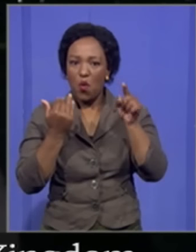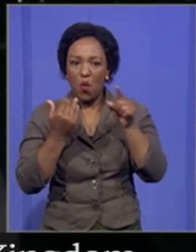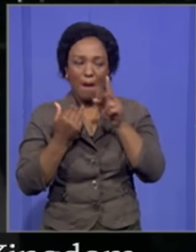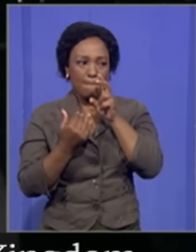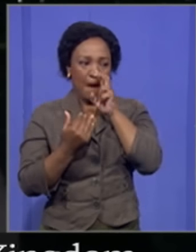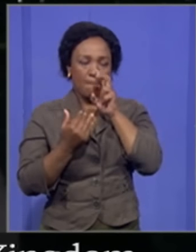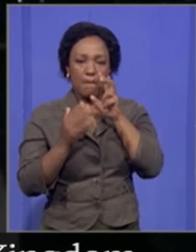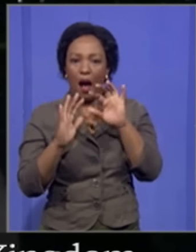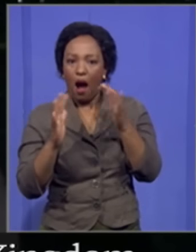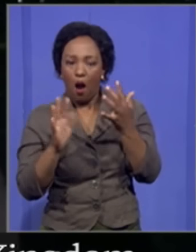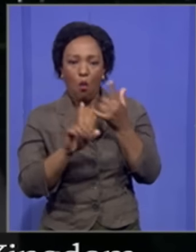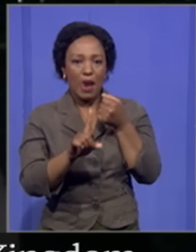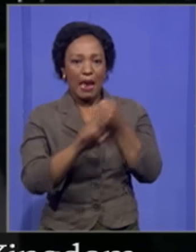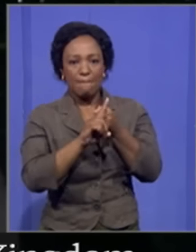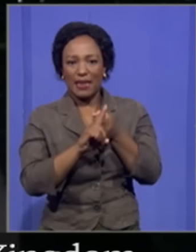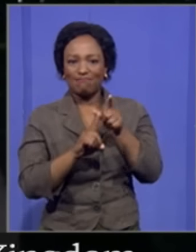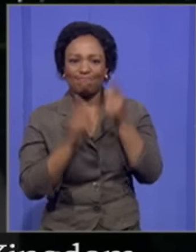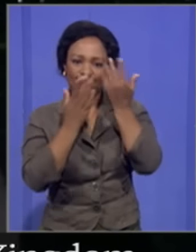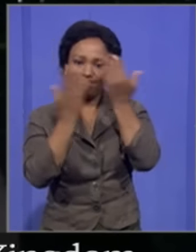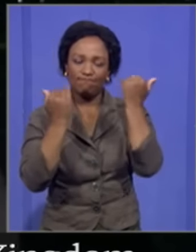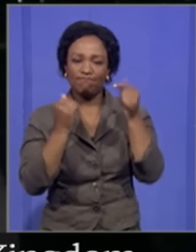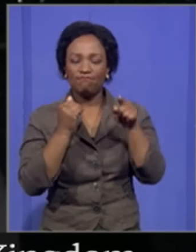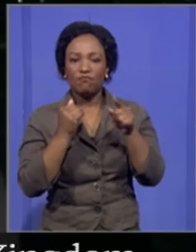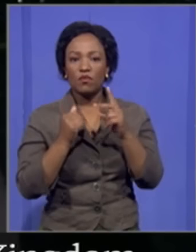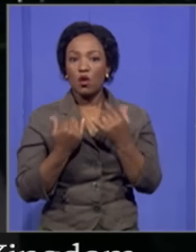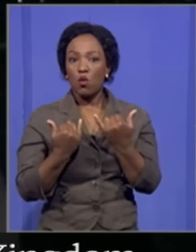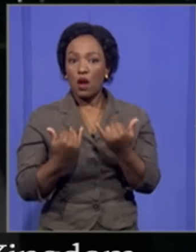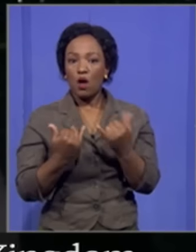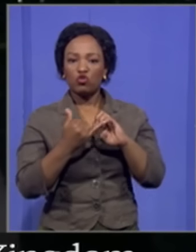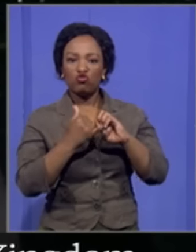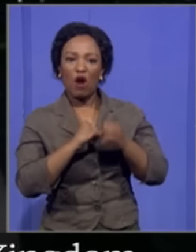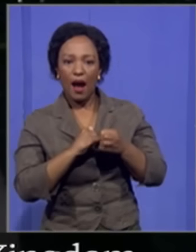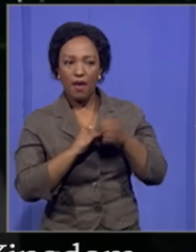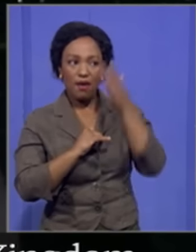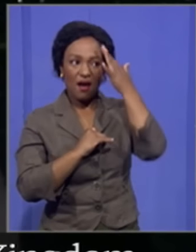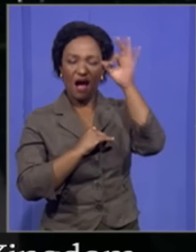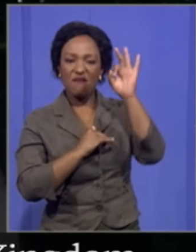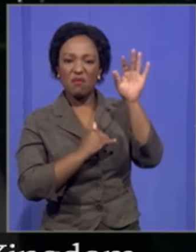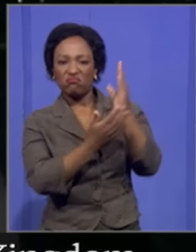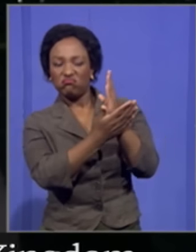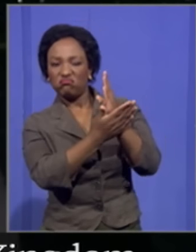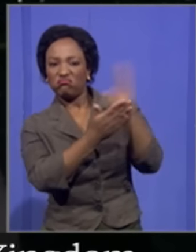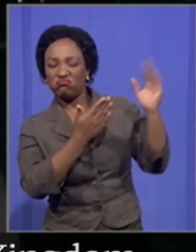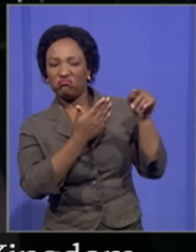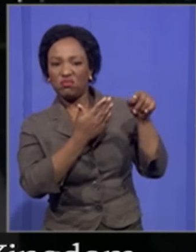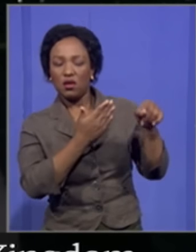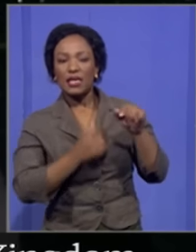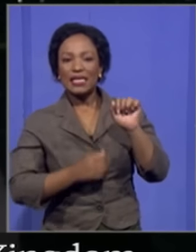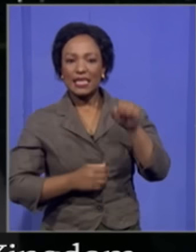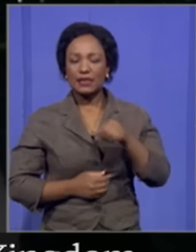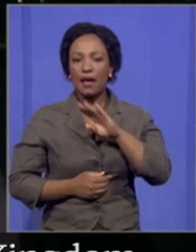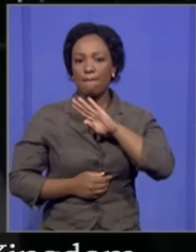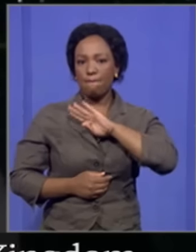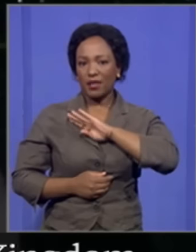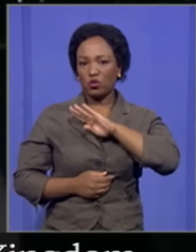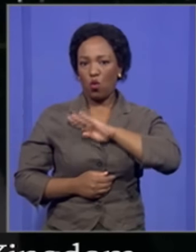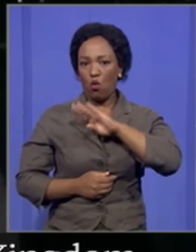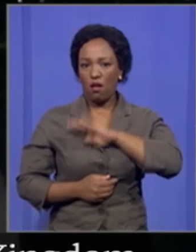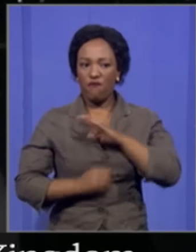e sala morao hantle hore teko ena ya ho dia mmuso le ha masole a naha eo a bile le hona